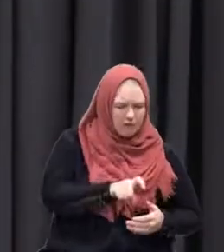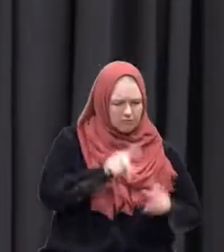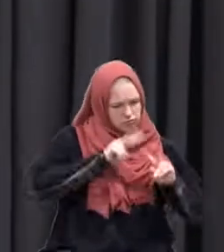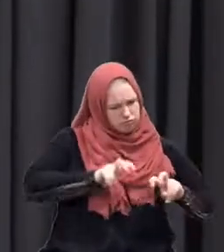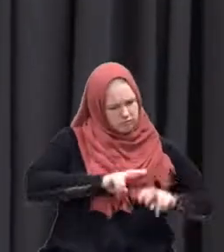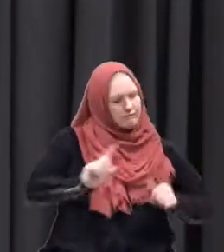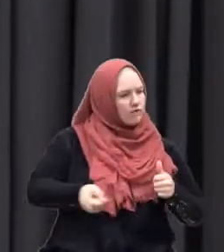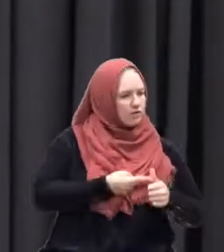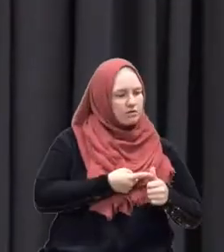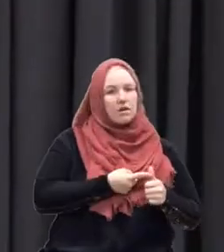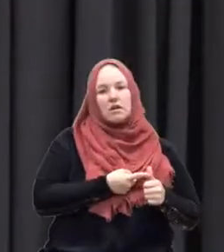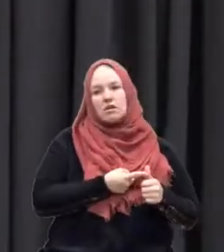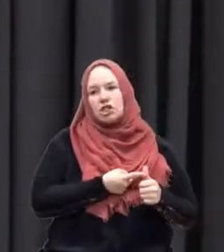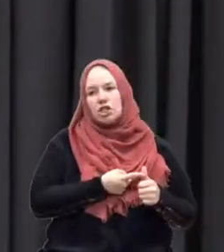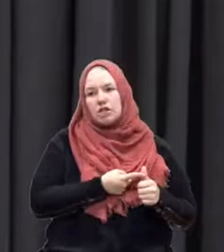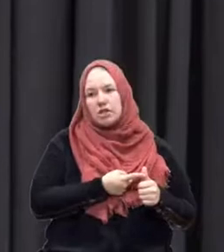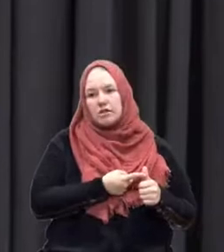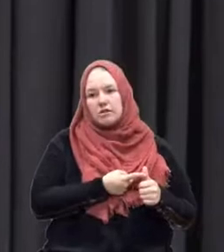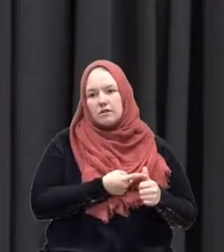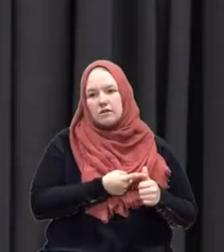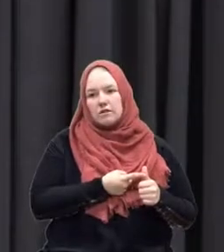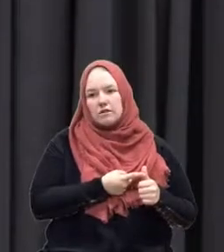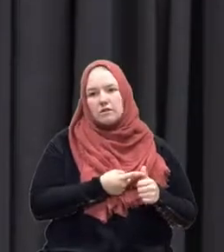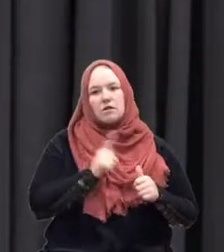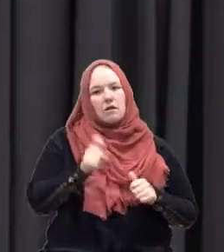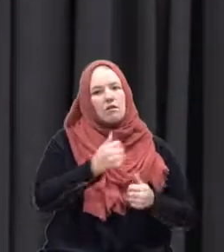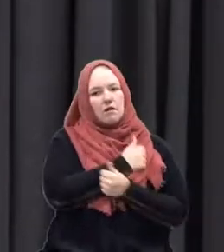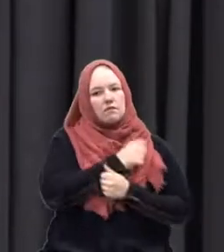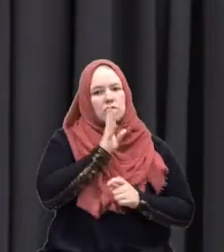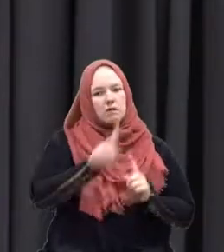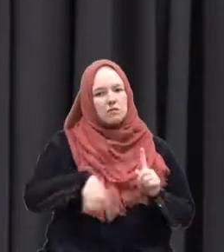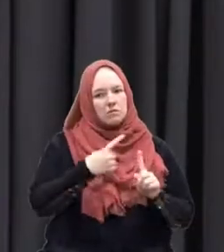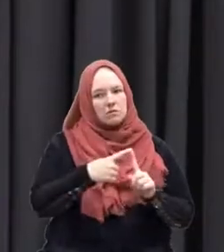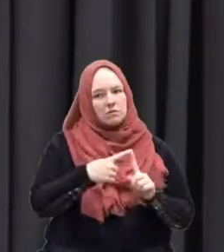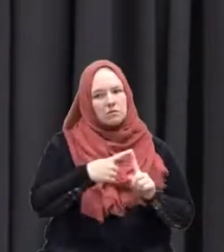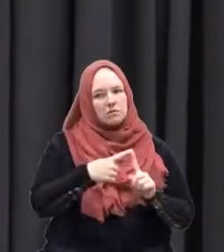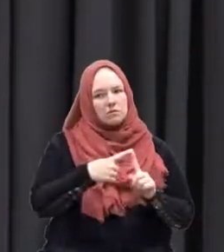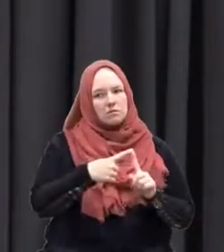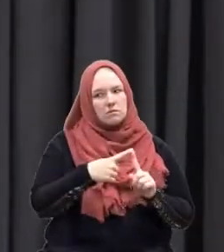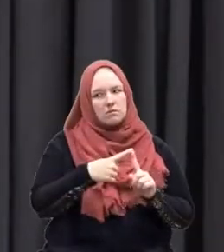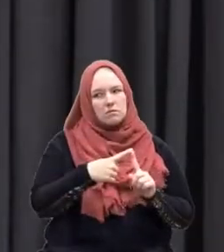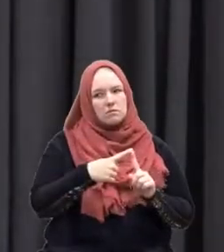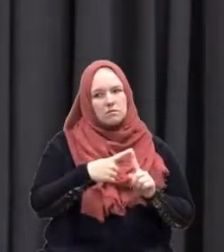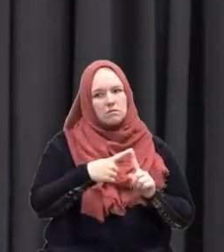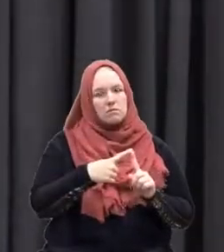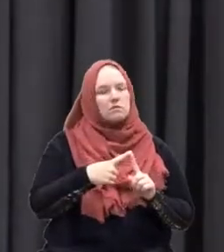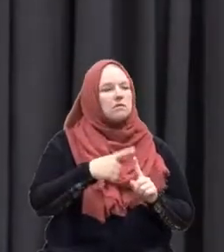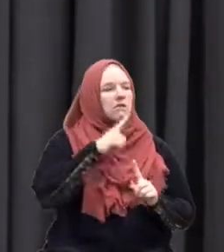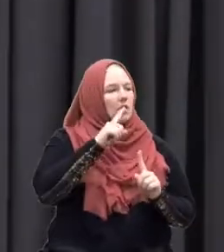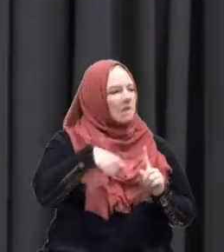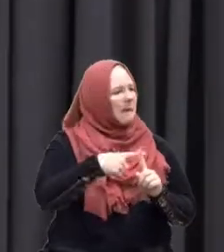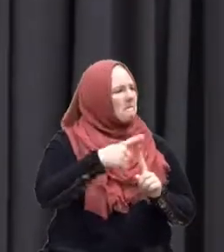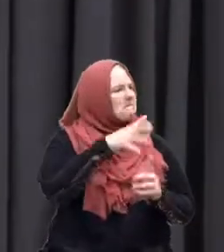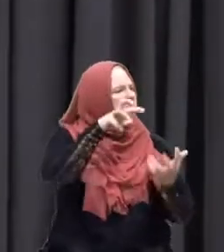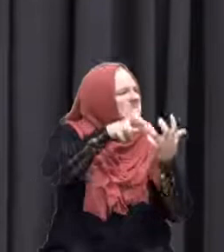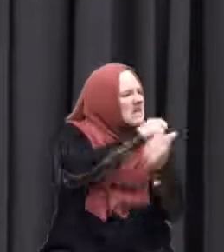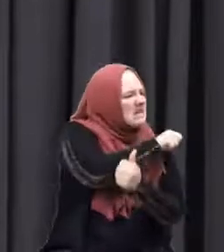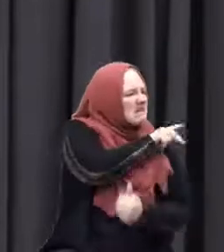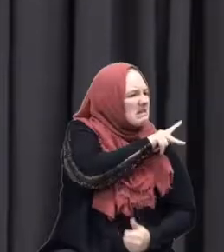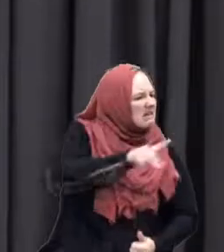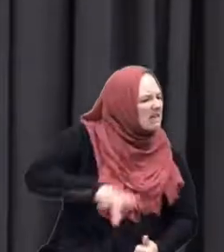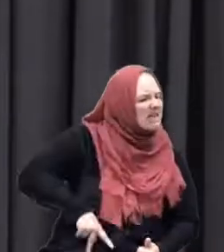them. We always love to talk about, you know, ruthless rulers and